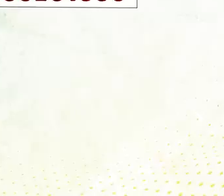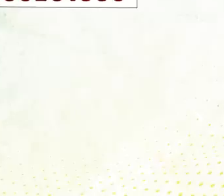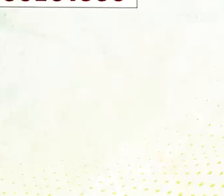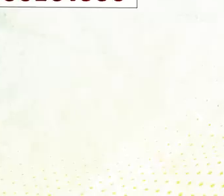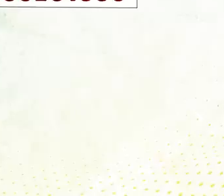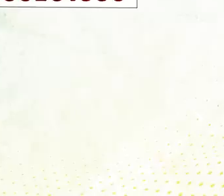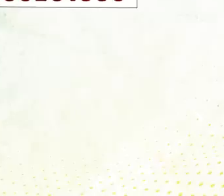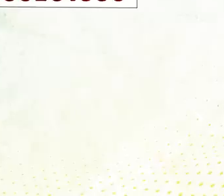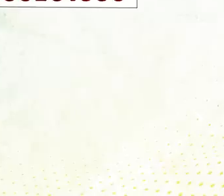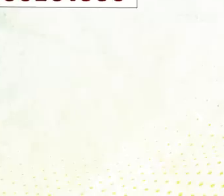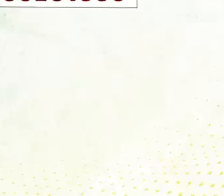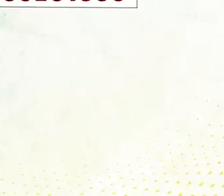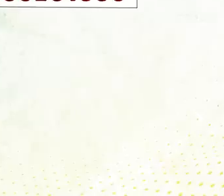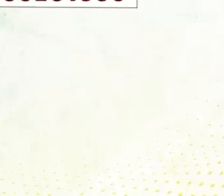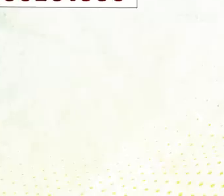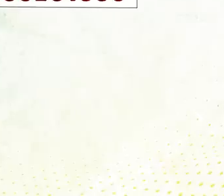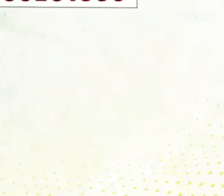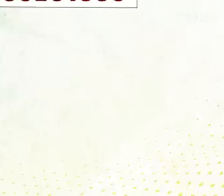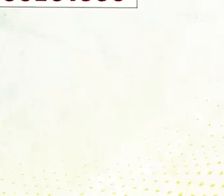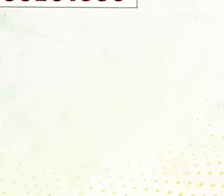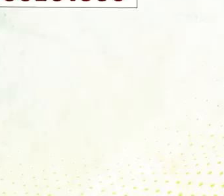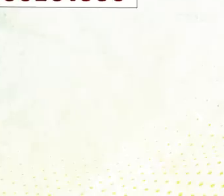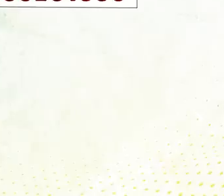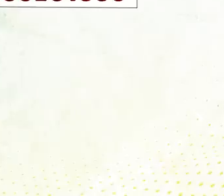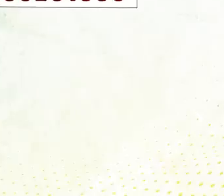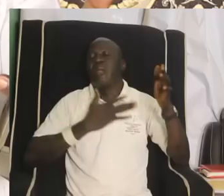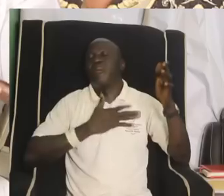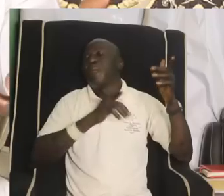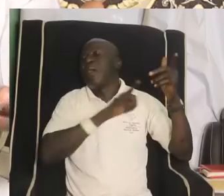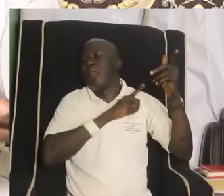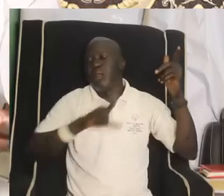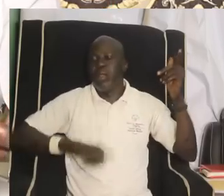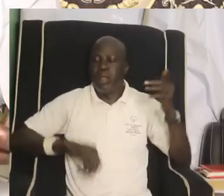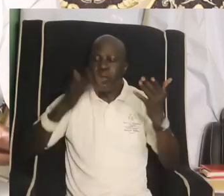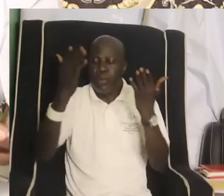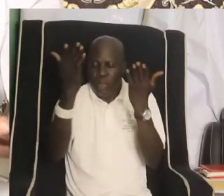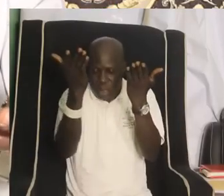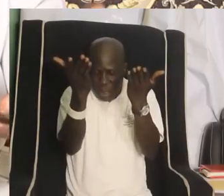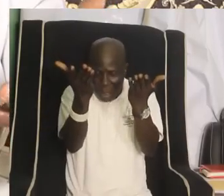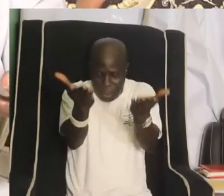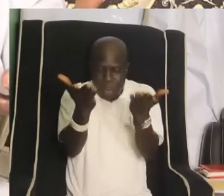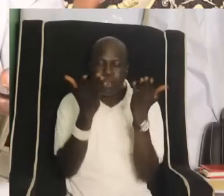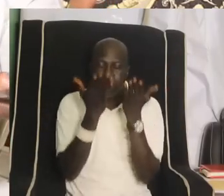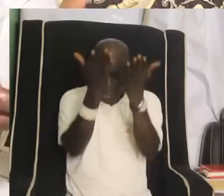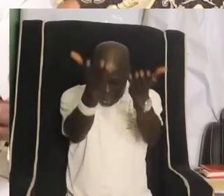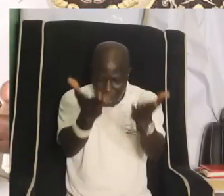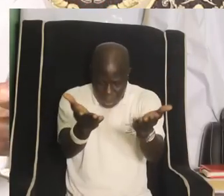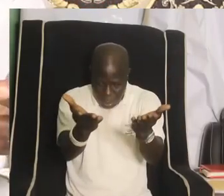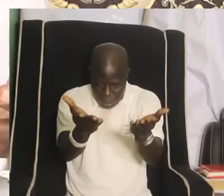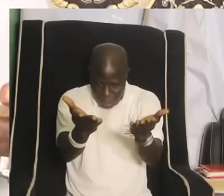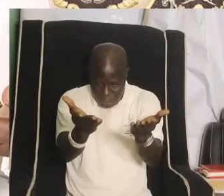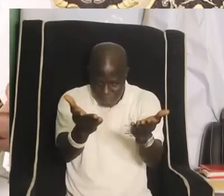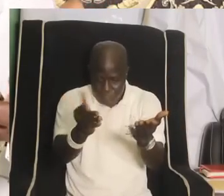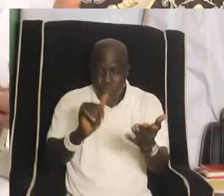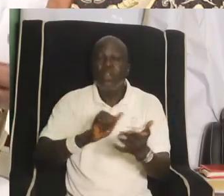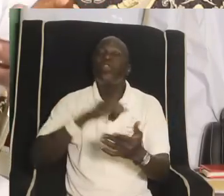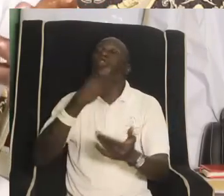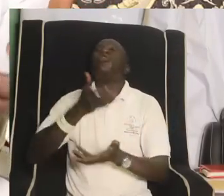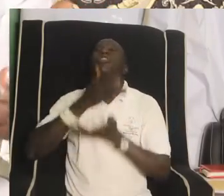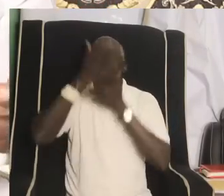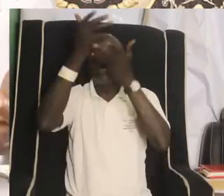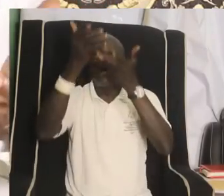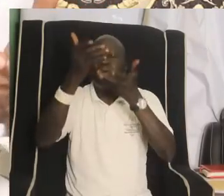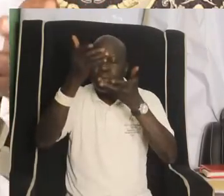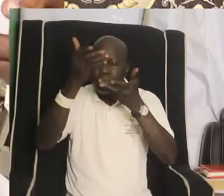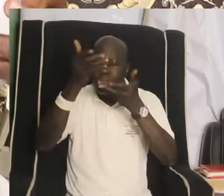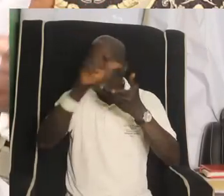dotun eni fe le sase mo Eshun Gonzalo. Say my love. Spread your hands. Spread your hand forward. You